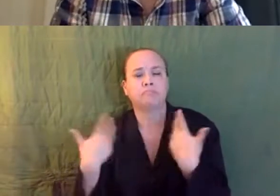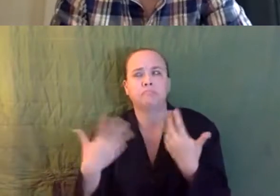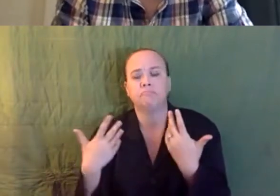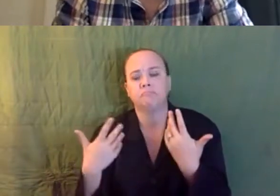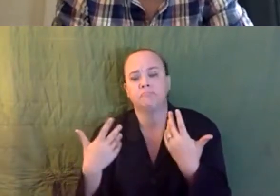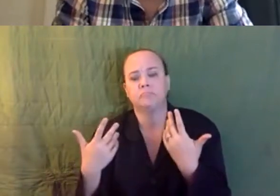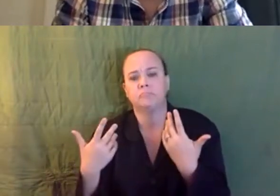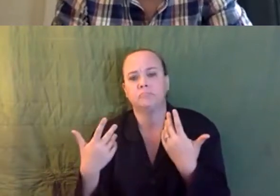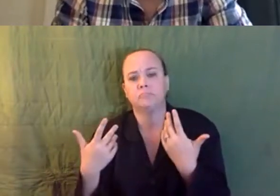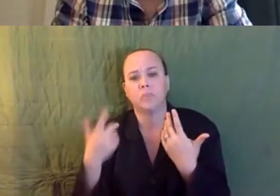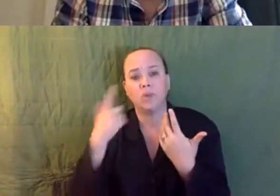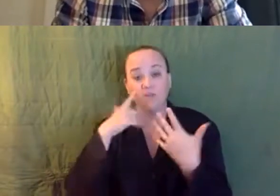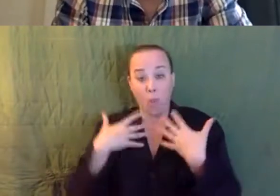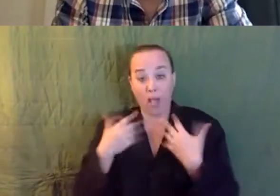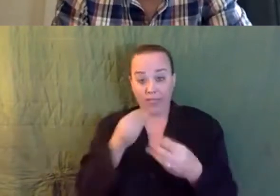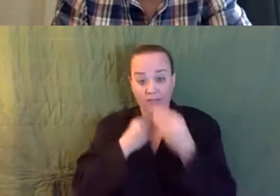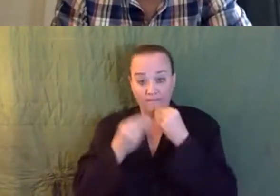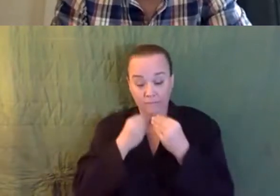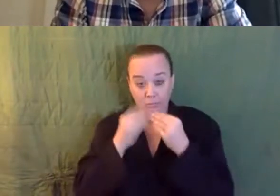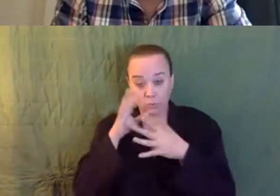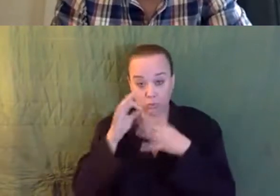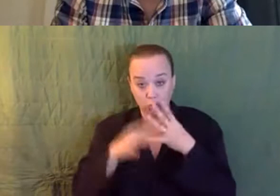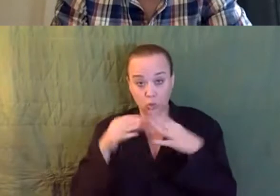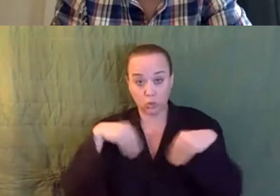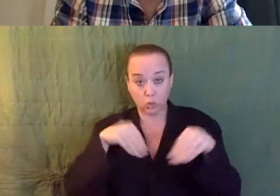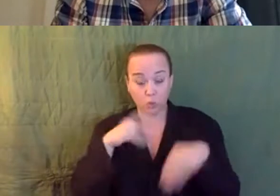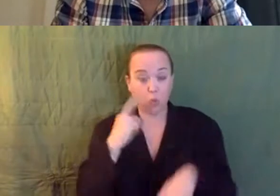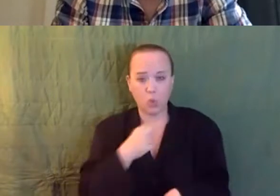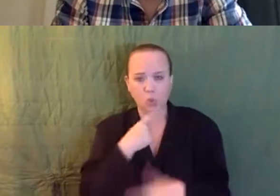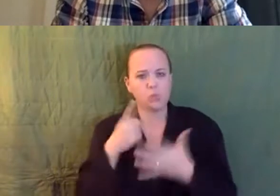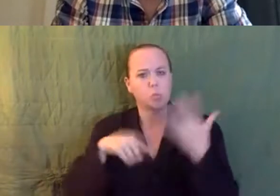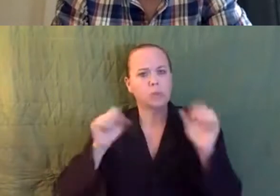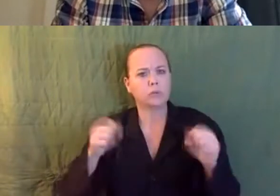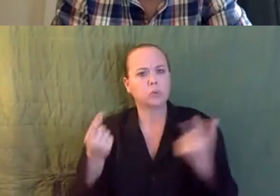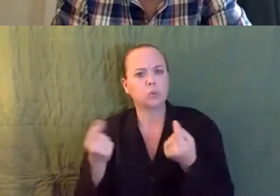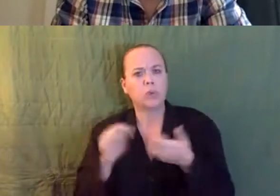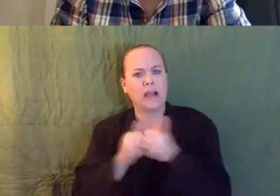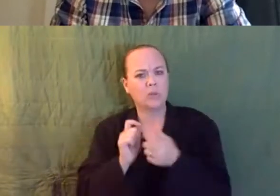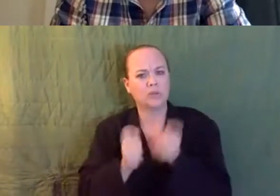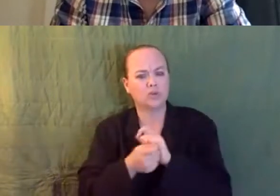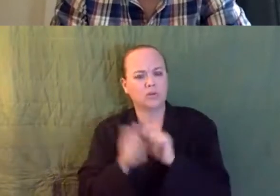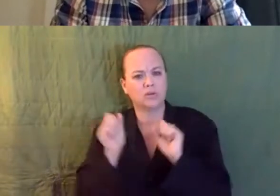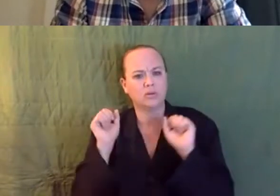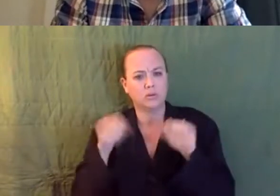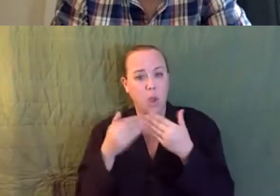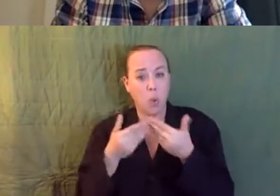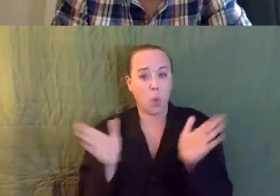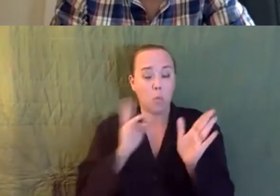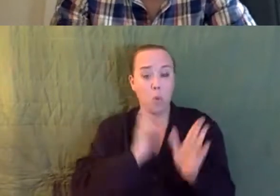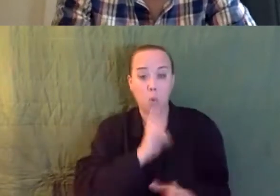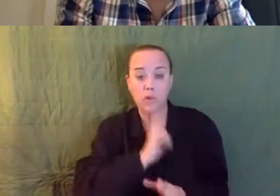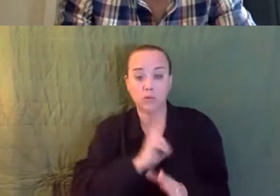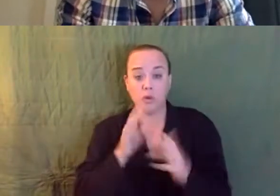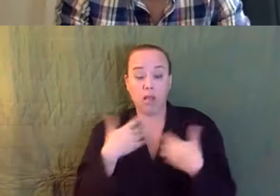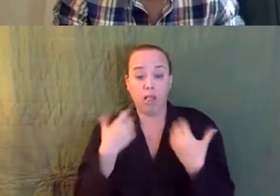so that there are healthier food choices in our stores and restaurants? And can we open restaurants with healthier